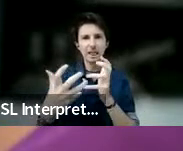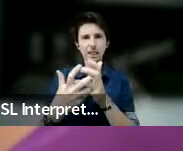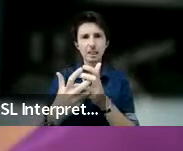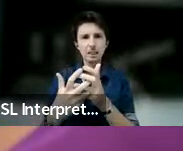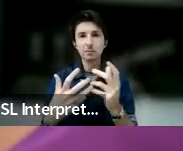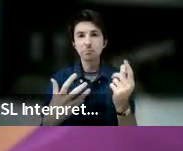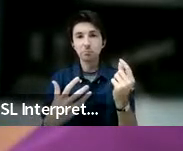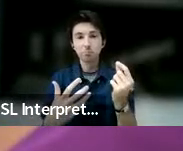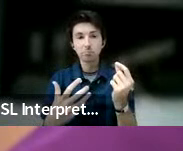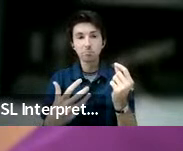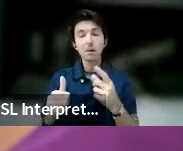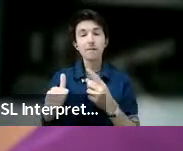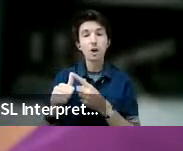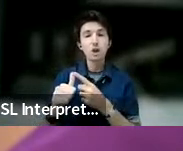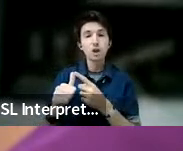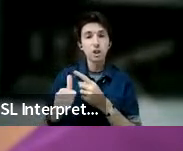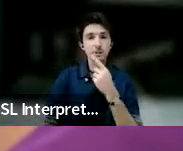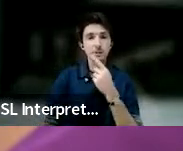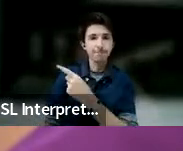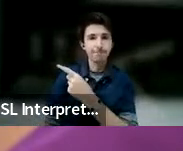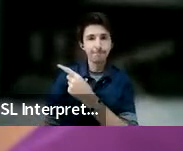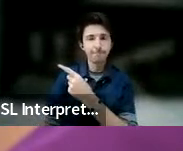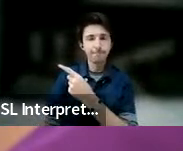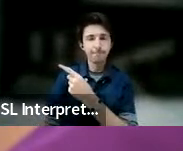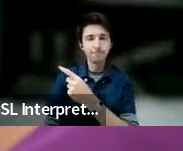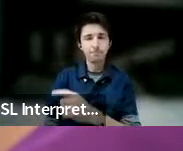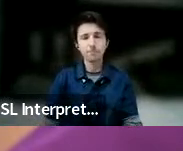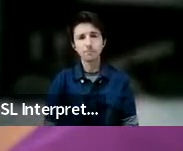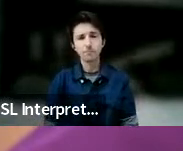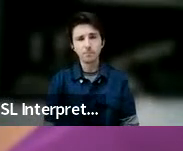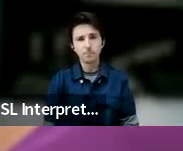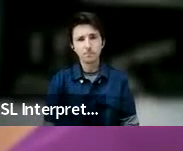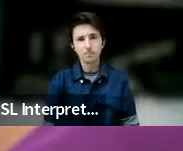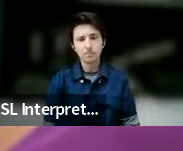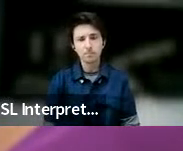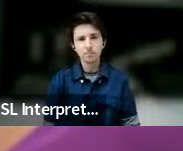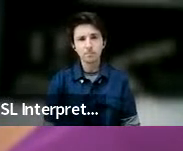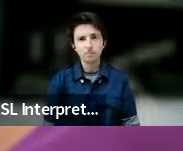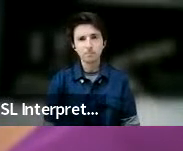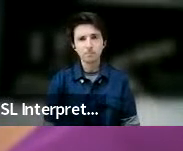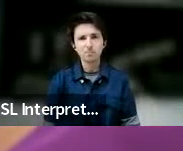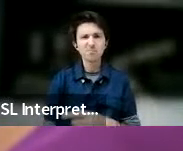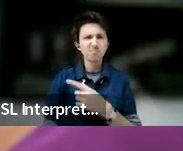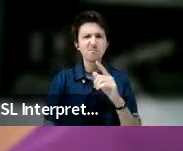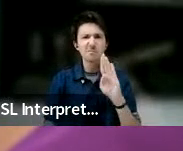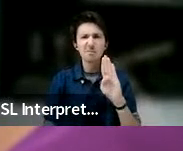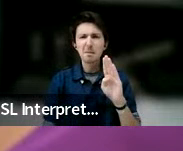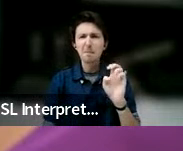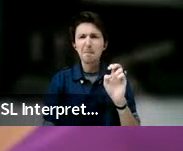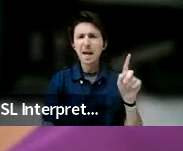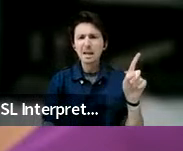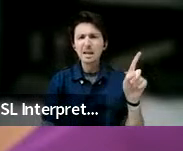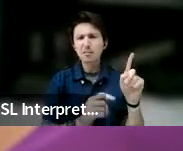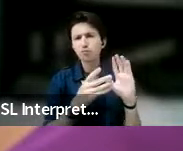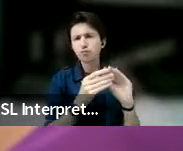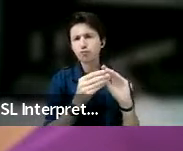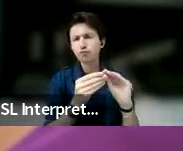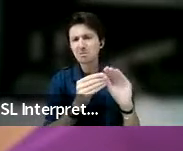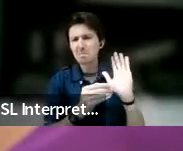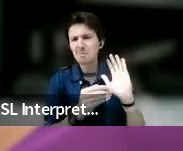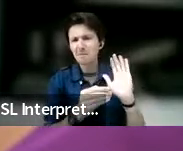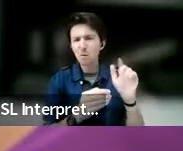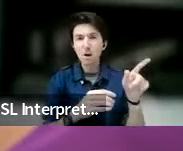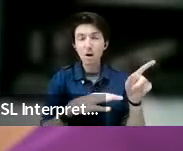So that being said, the costume fitting has been talked about is when the producer is going to instruct the background actor